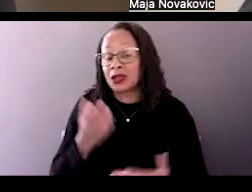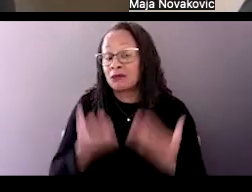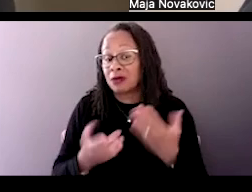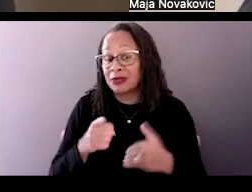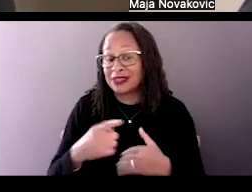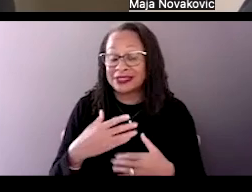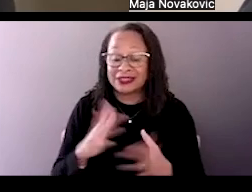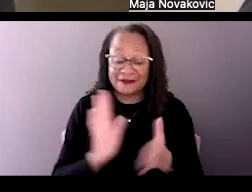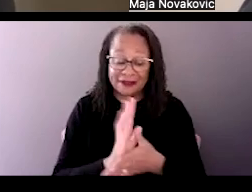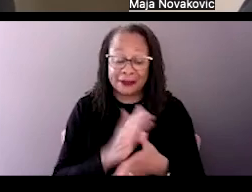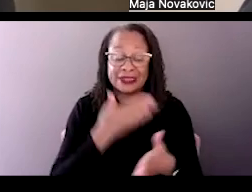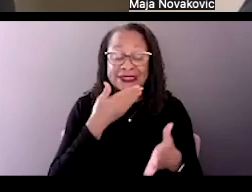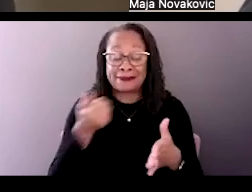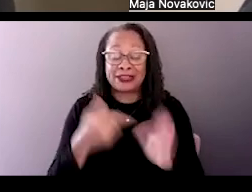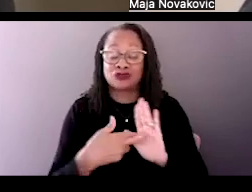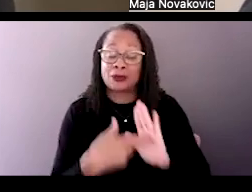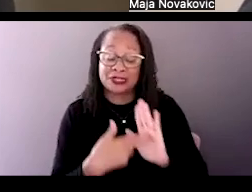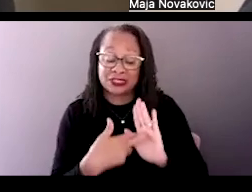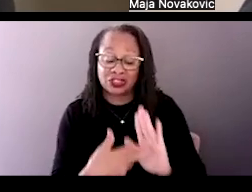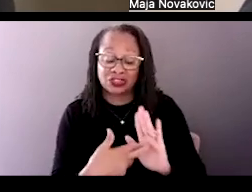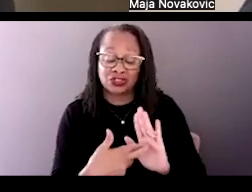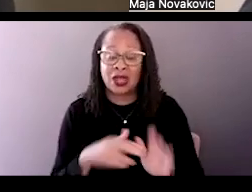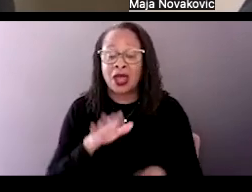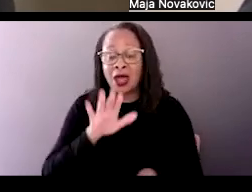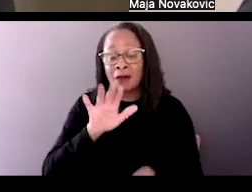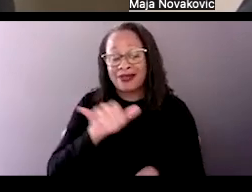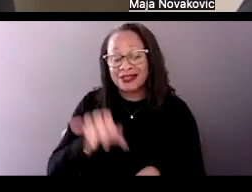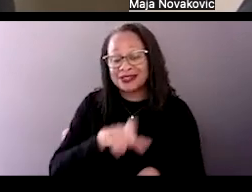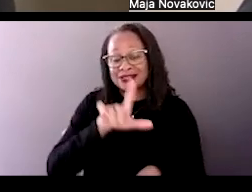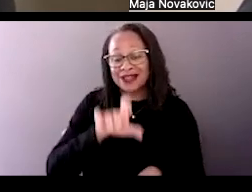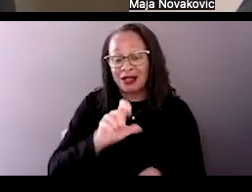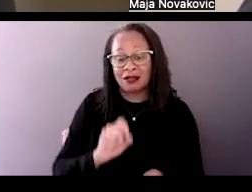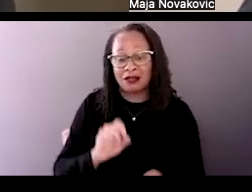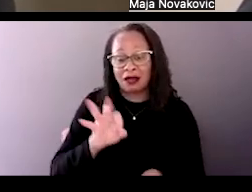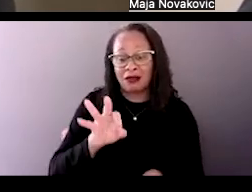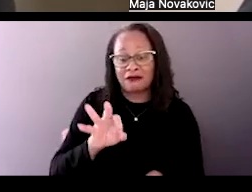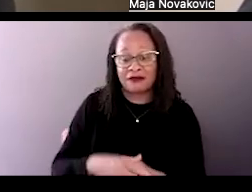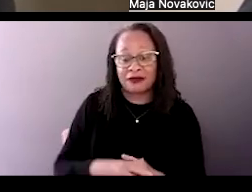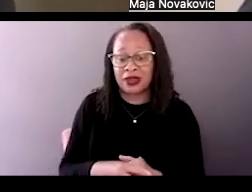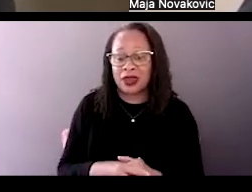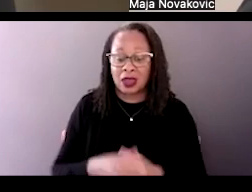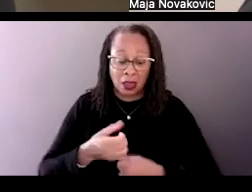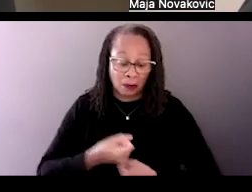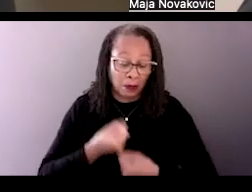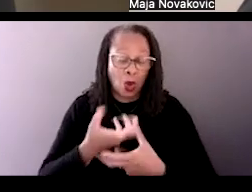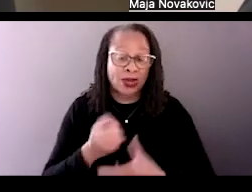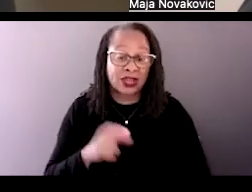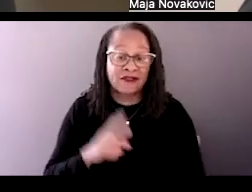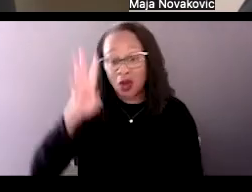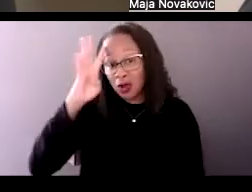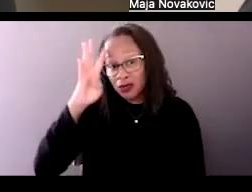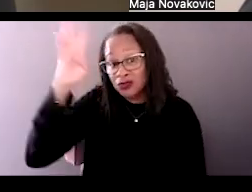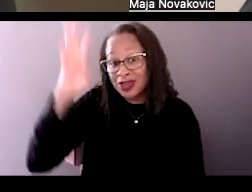best represented by the style of a poetic or creative